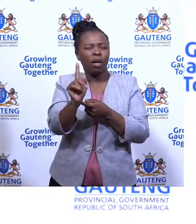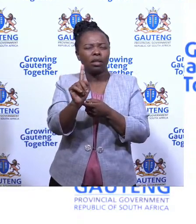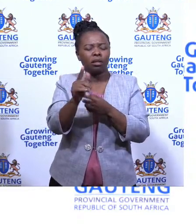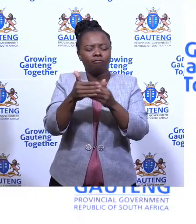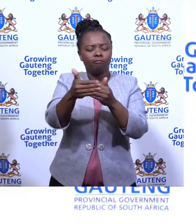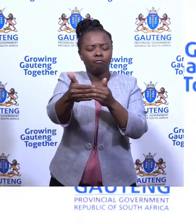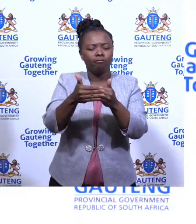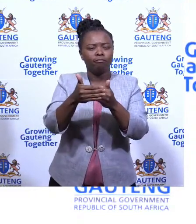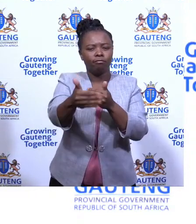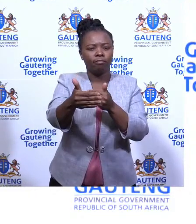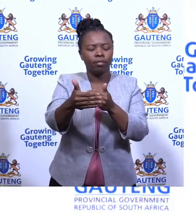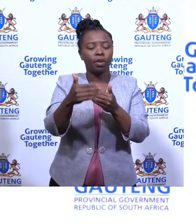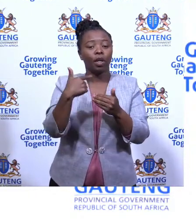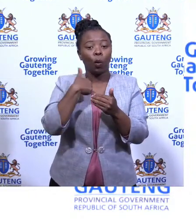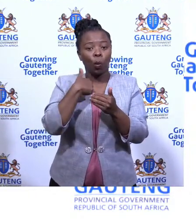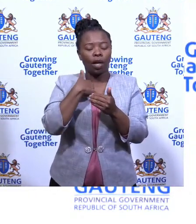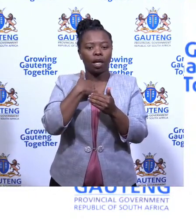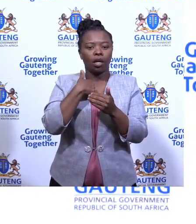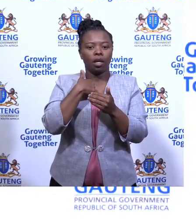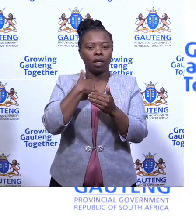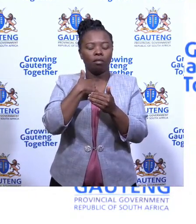what type of response